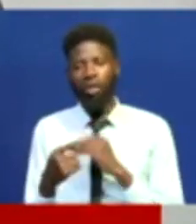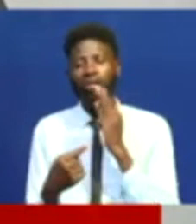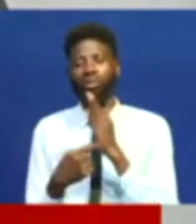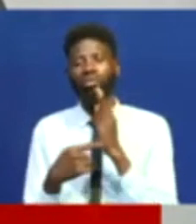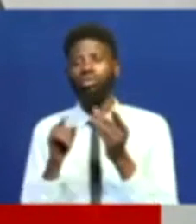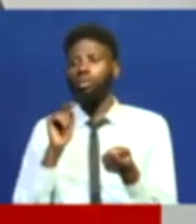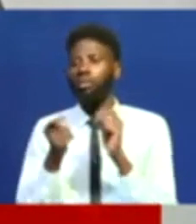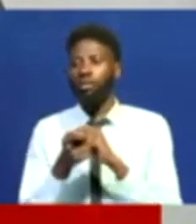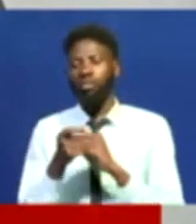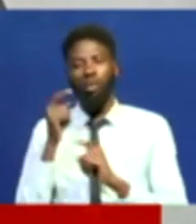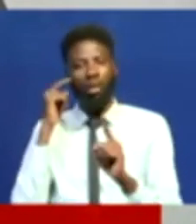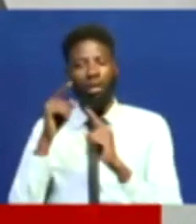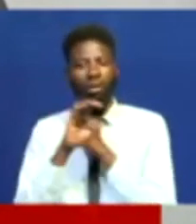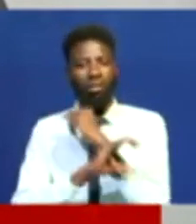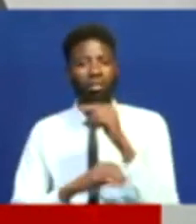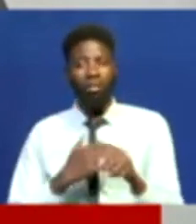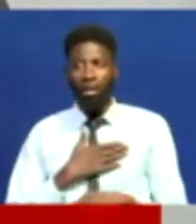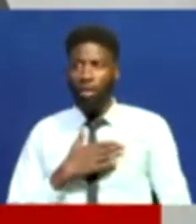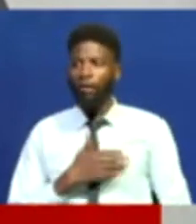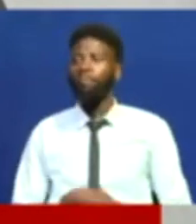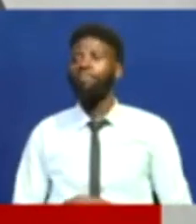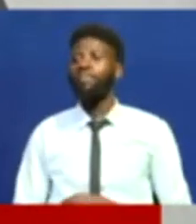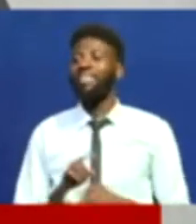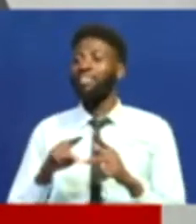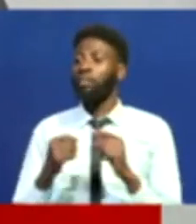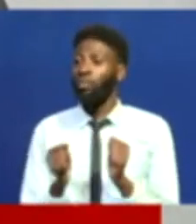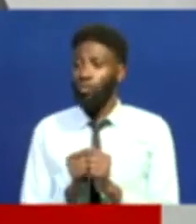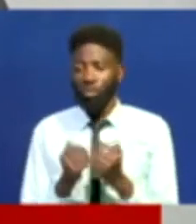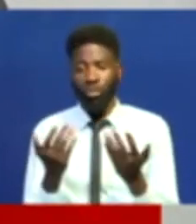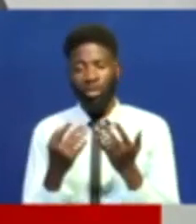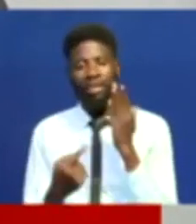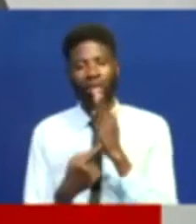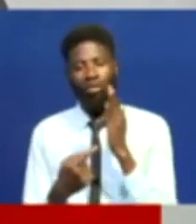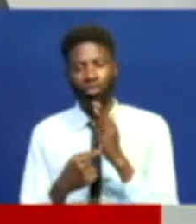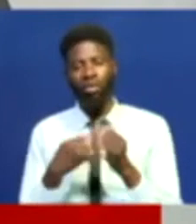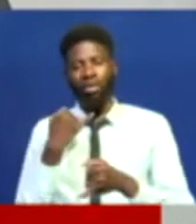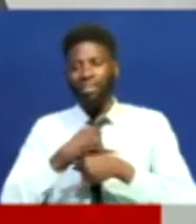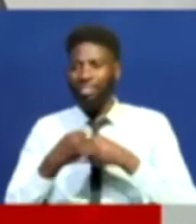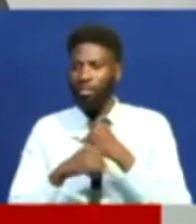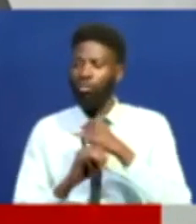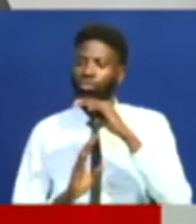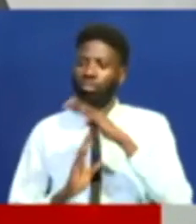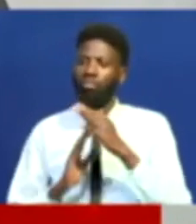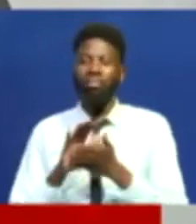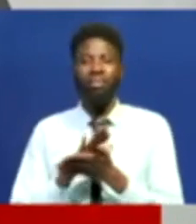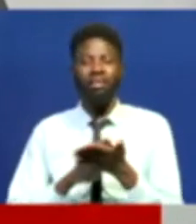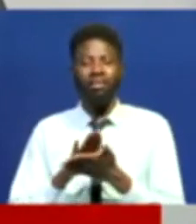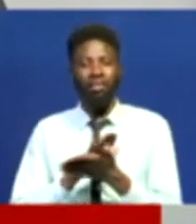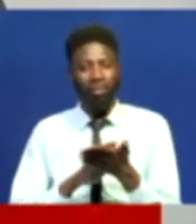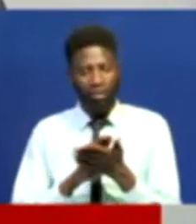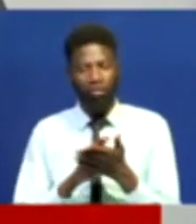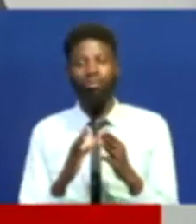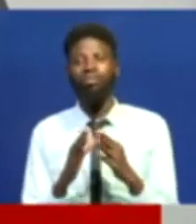transformation for our country. Mm-hmm. Starting with the digital infrastructure, which is the most basic